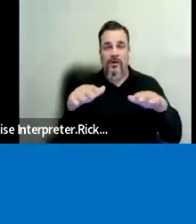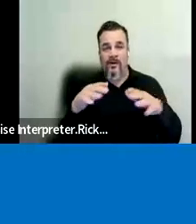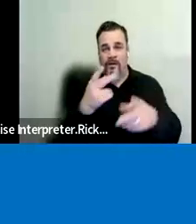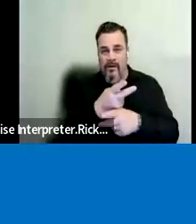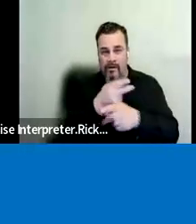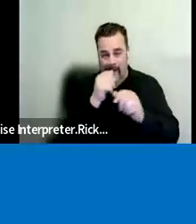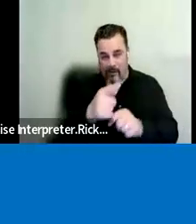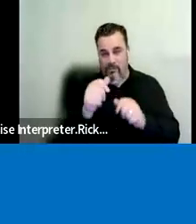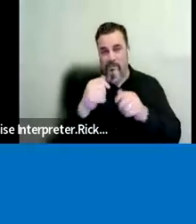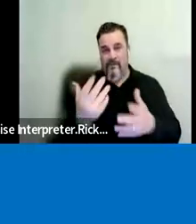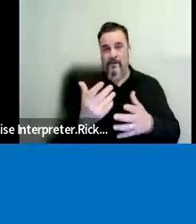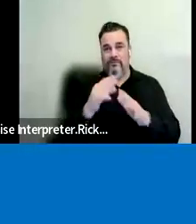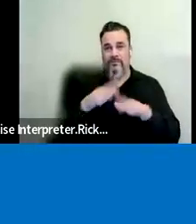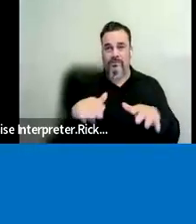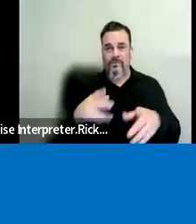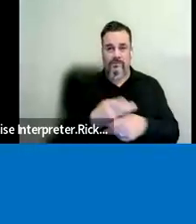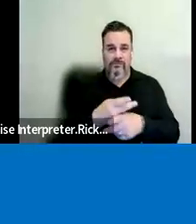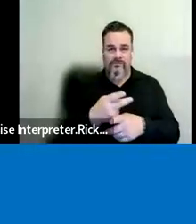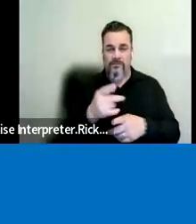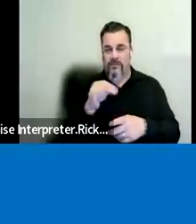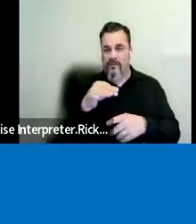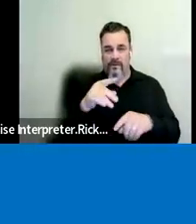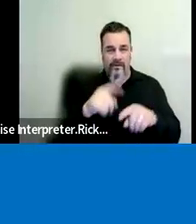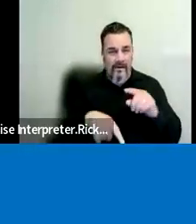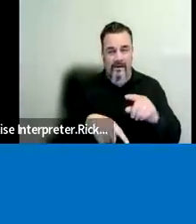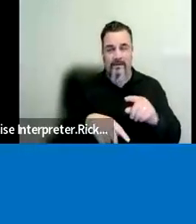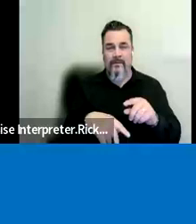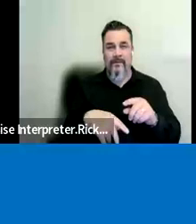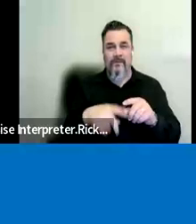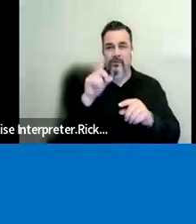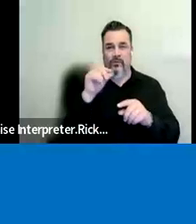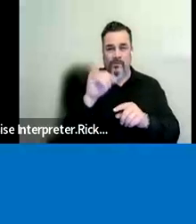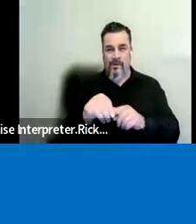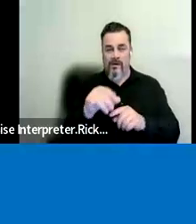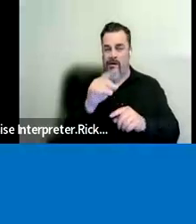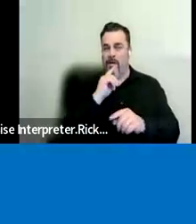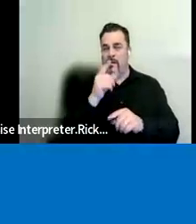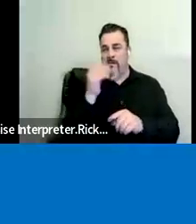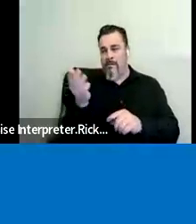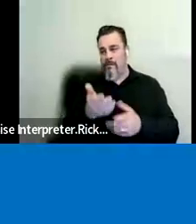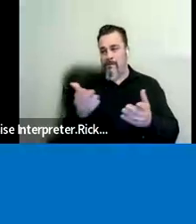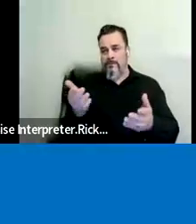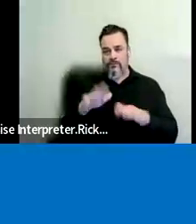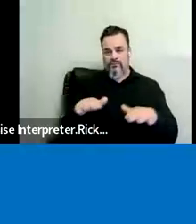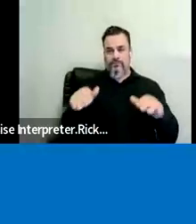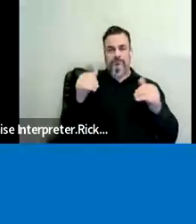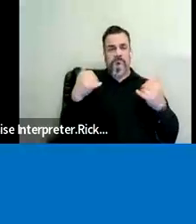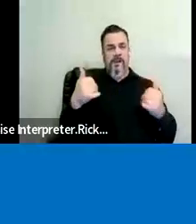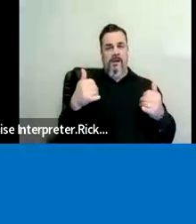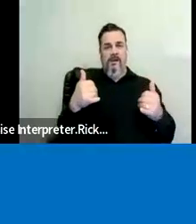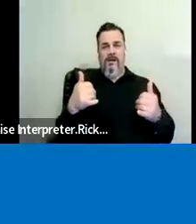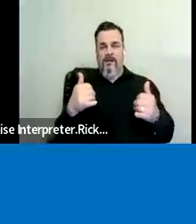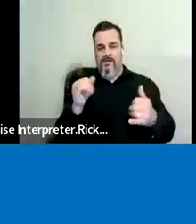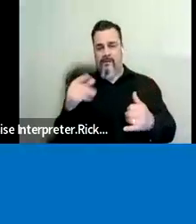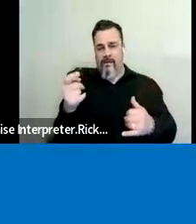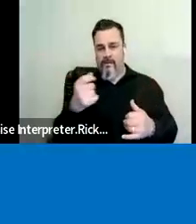provide childcare? If you can't do that directly, are there things for children to play with if they're a